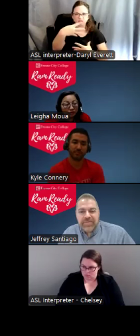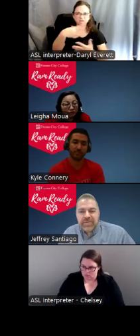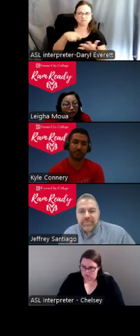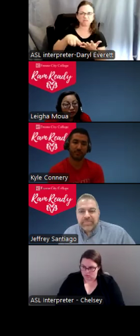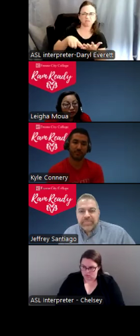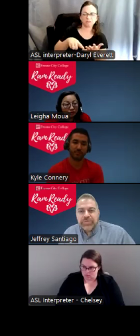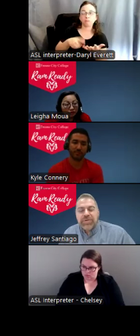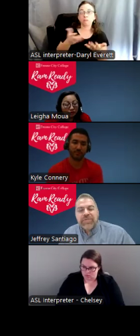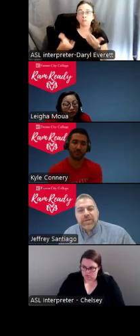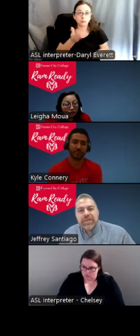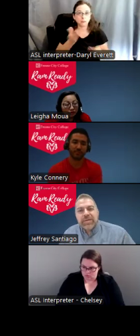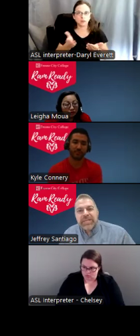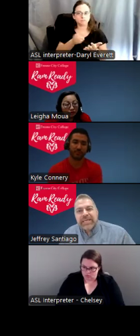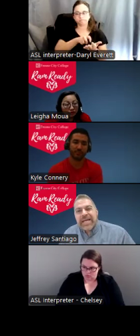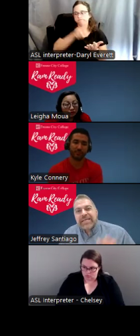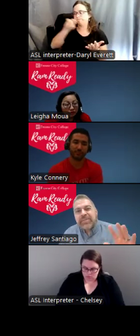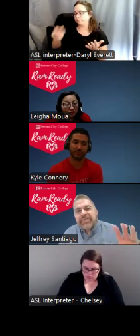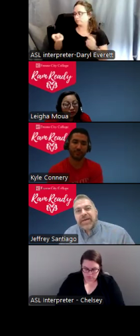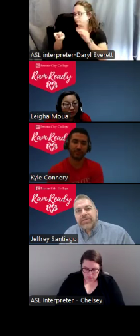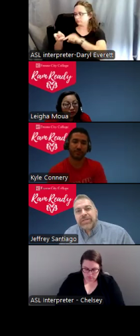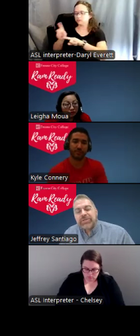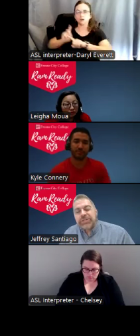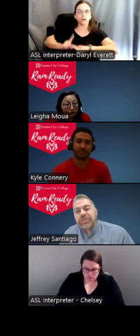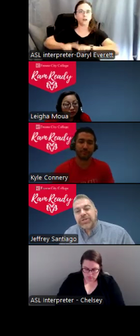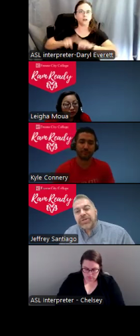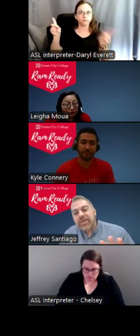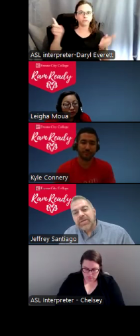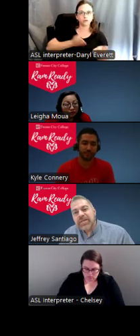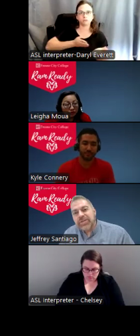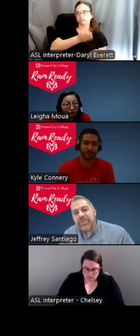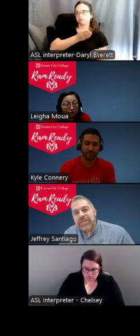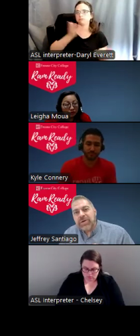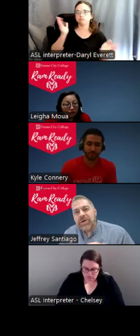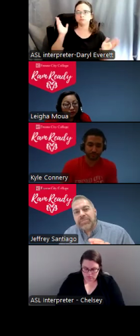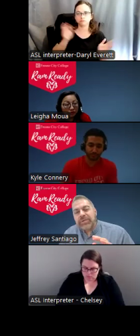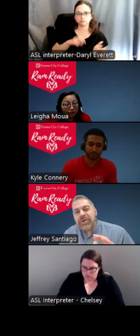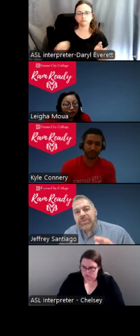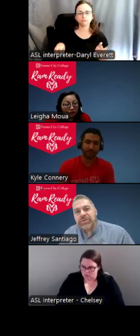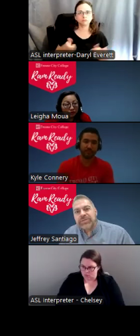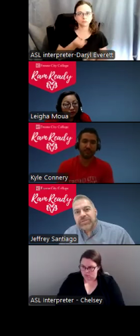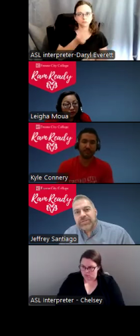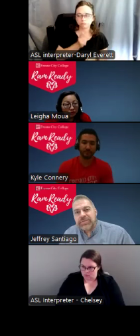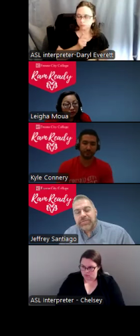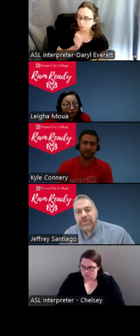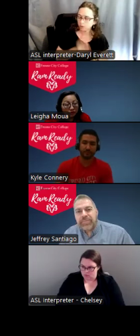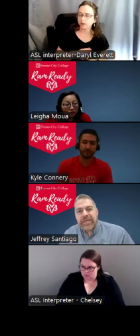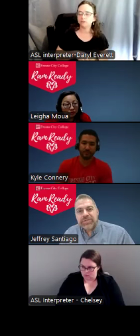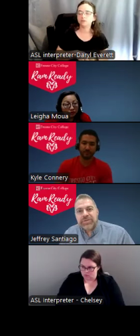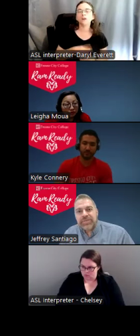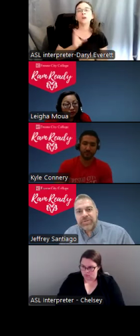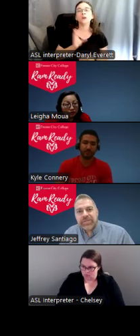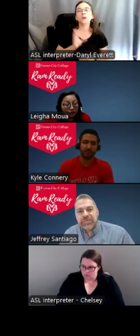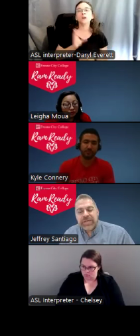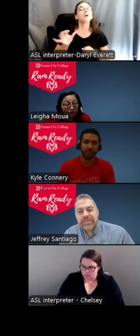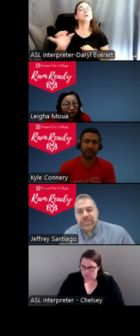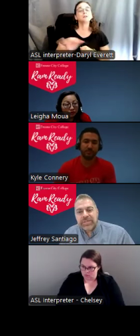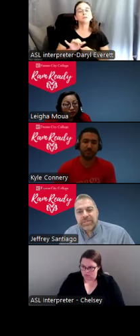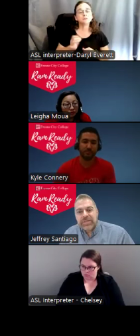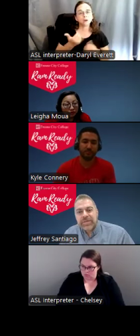maybe you have to evaluate, complete like an academic evaluation to ensure that you complete all the required courses for your major,